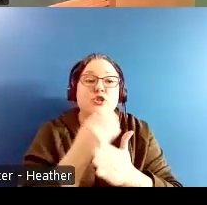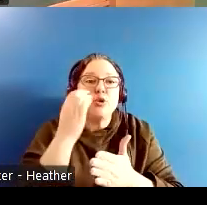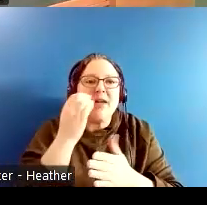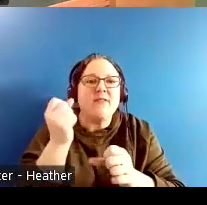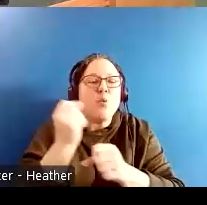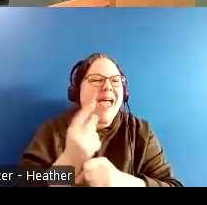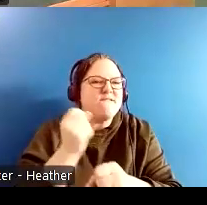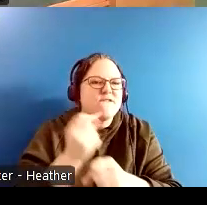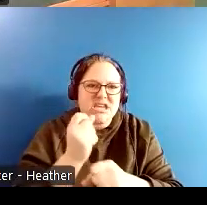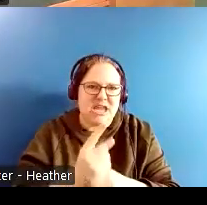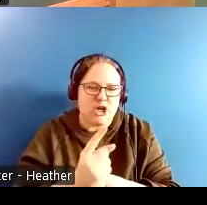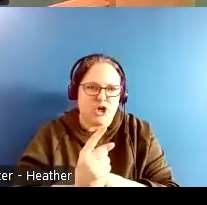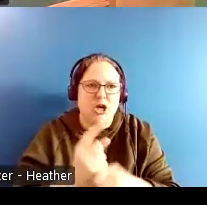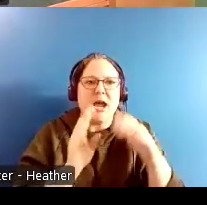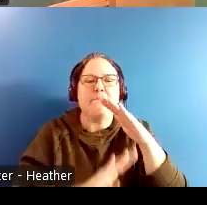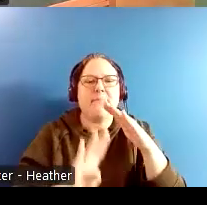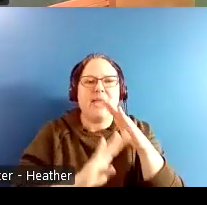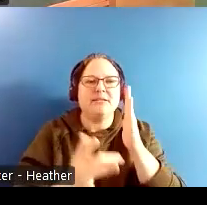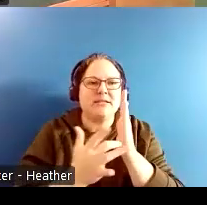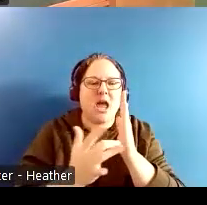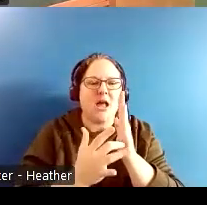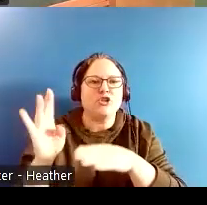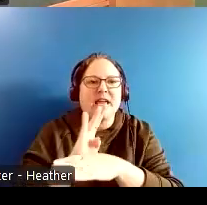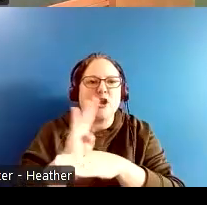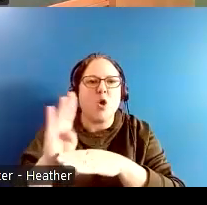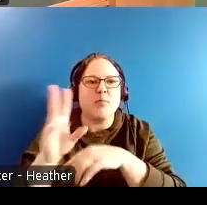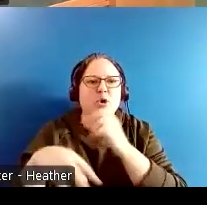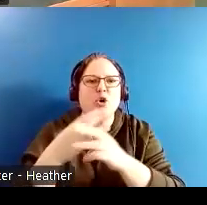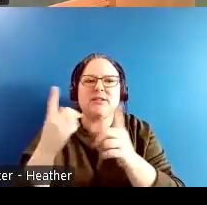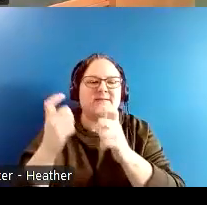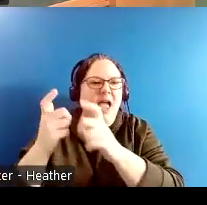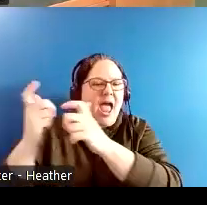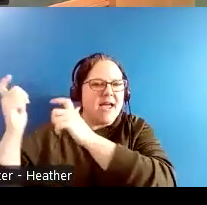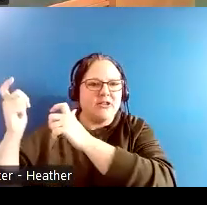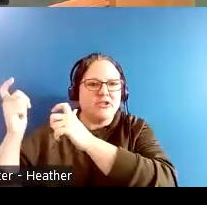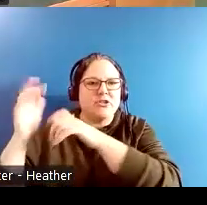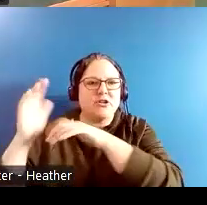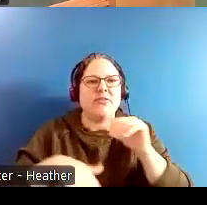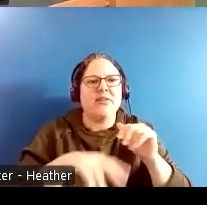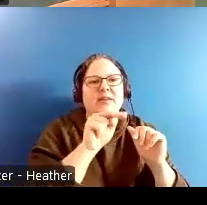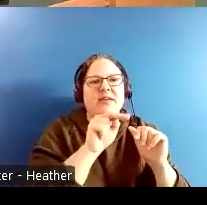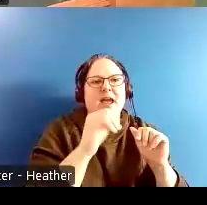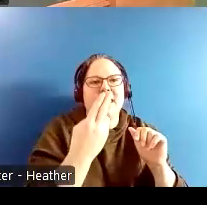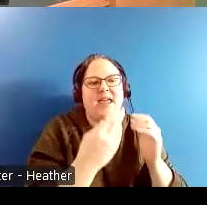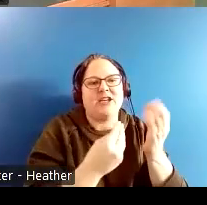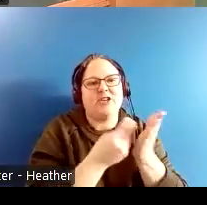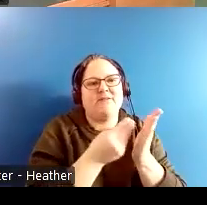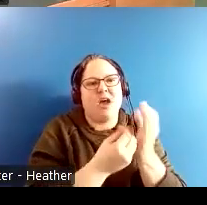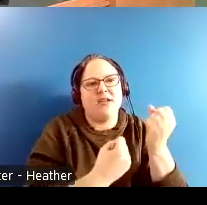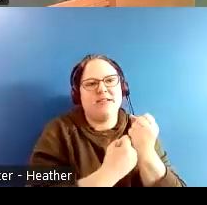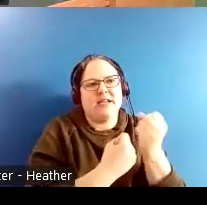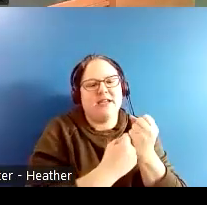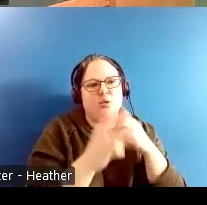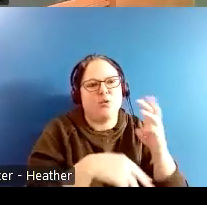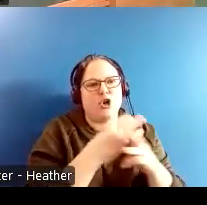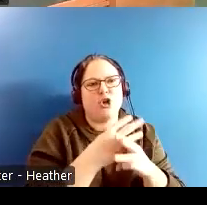year. The pace of technology in the corporate world is so much faster than the NIH funded world, where you have something come